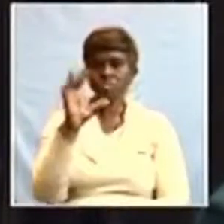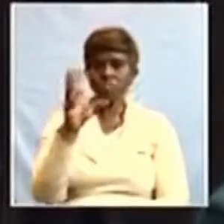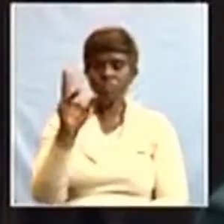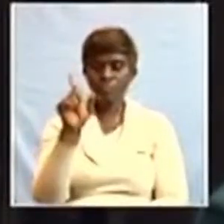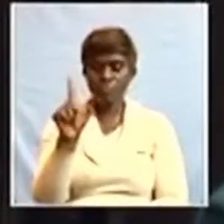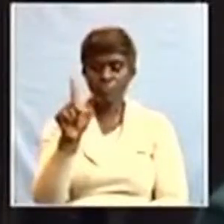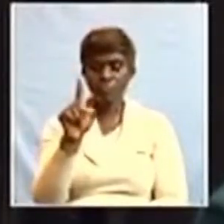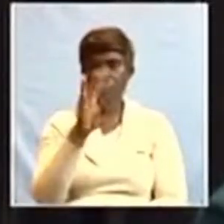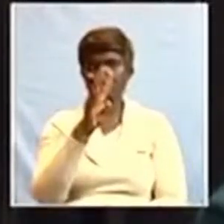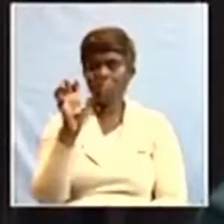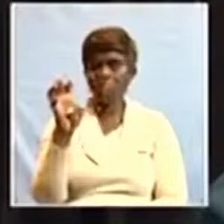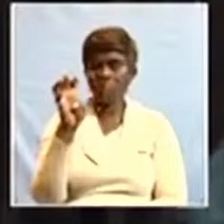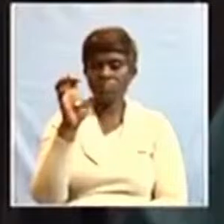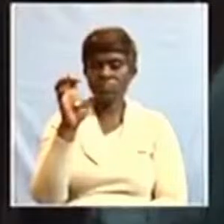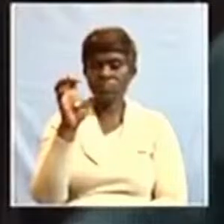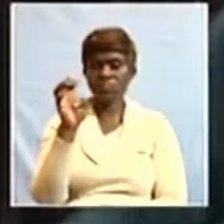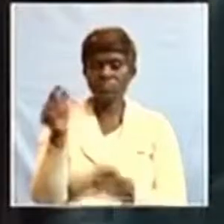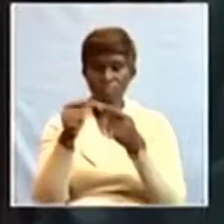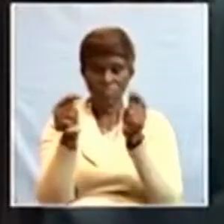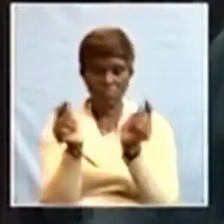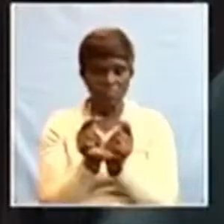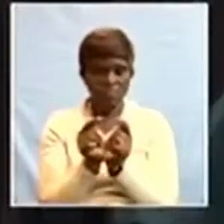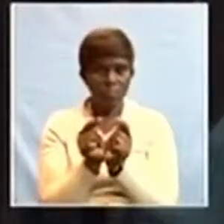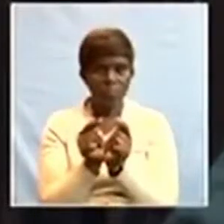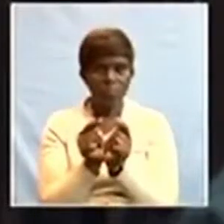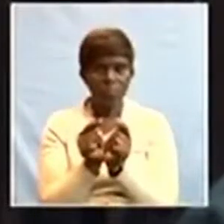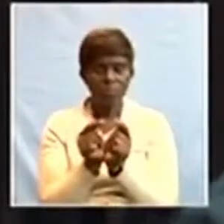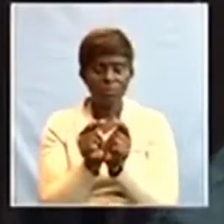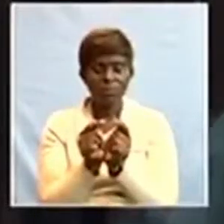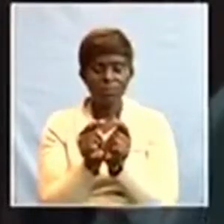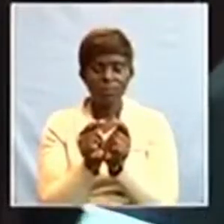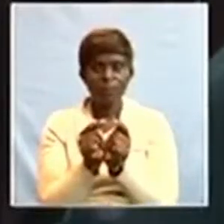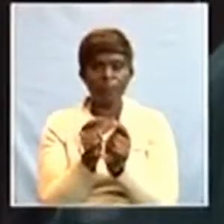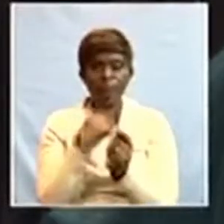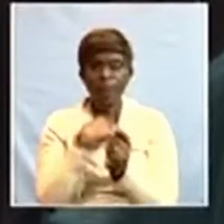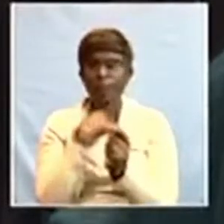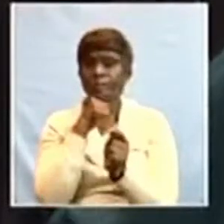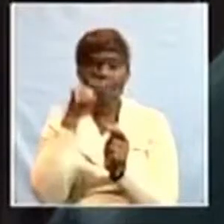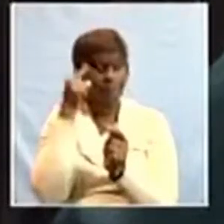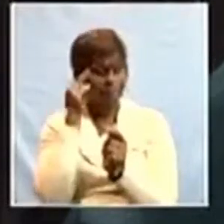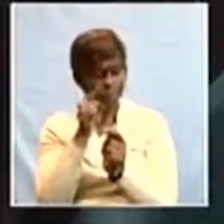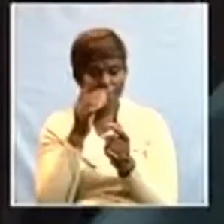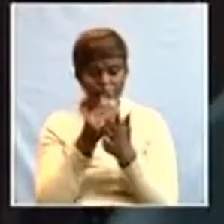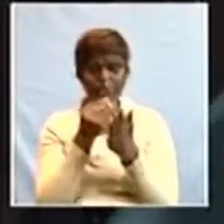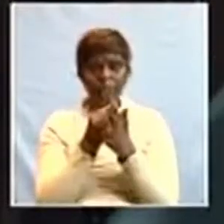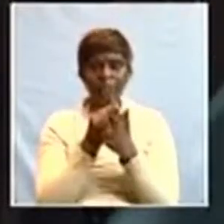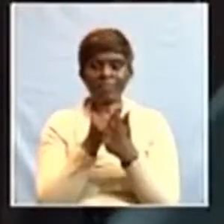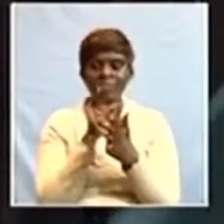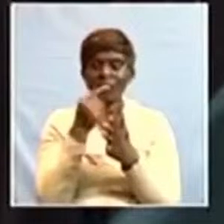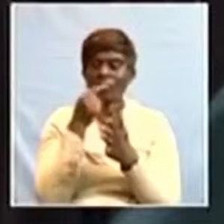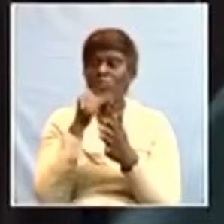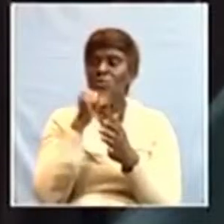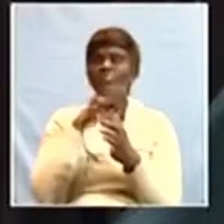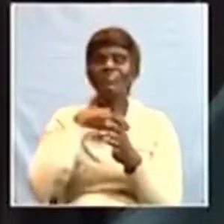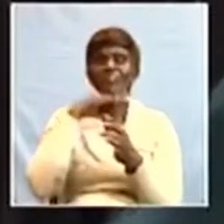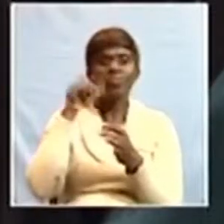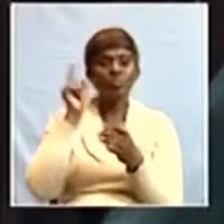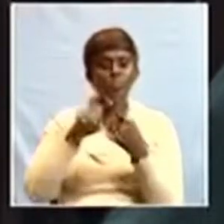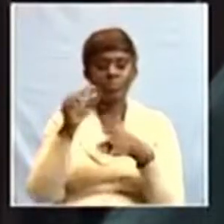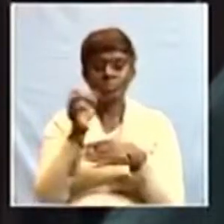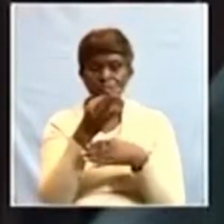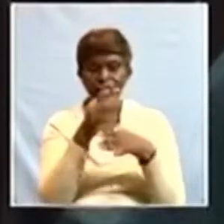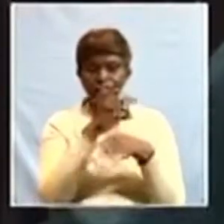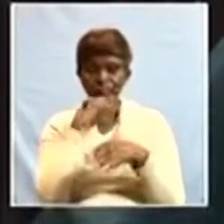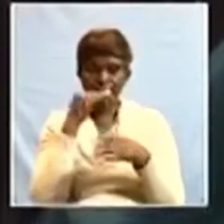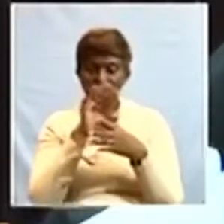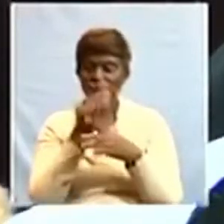161, 404 for a group. I don't think this money can be said it's not enough to even do fish farming or even